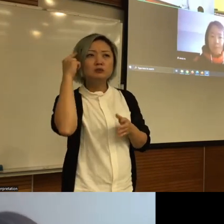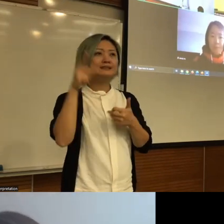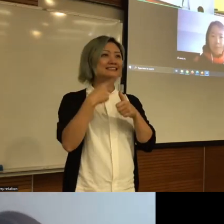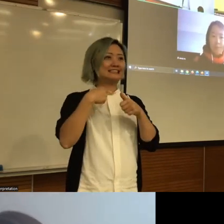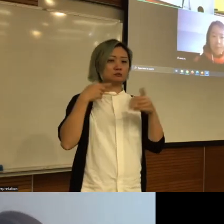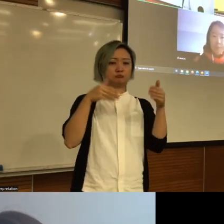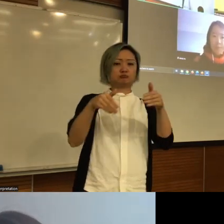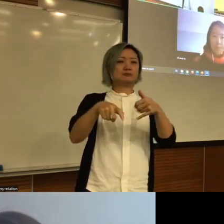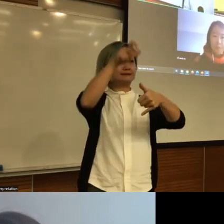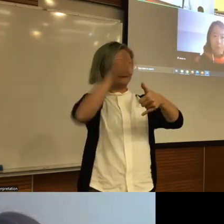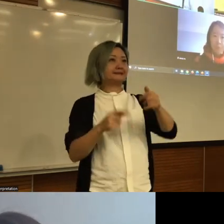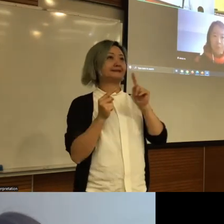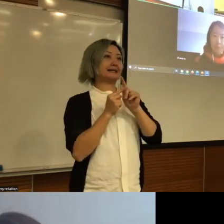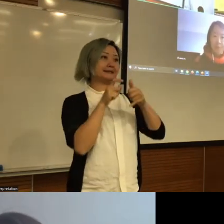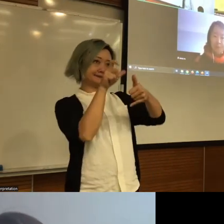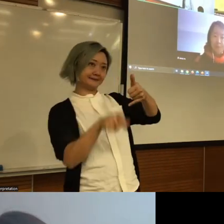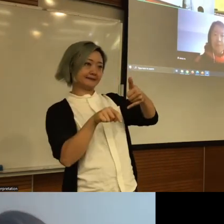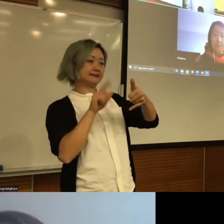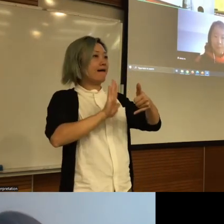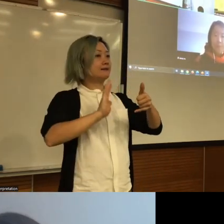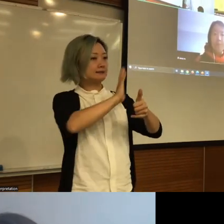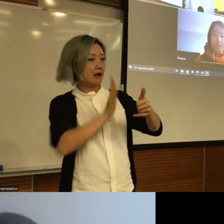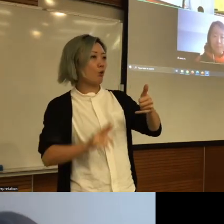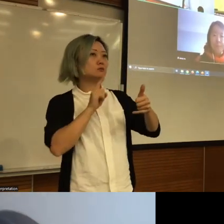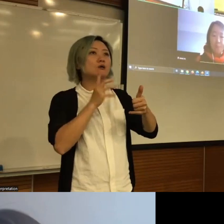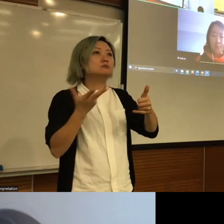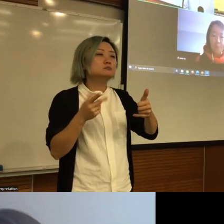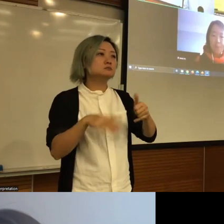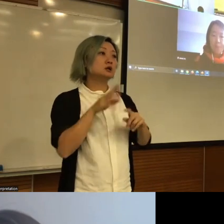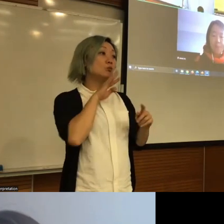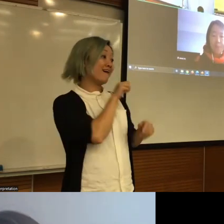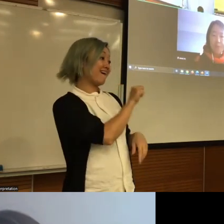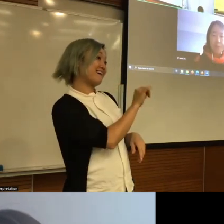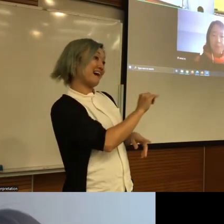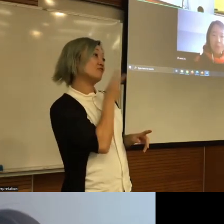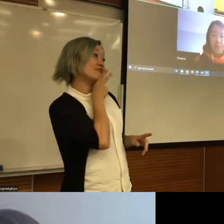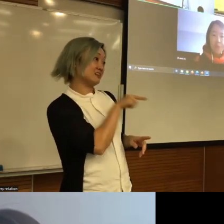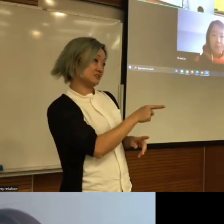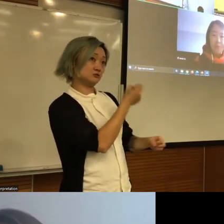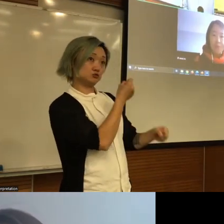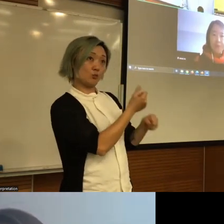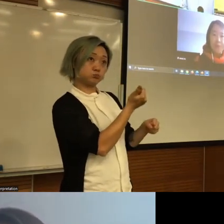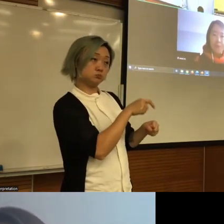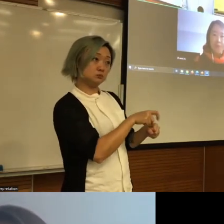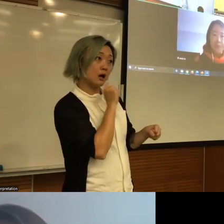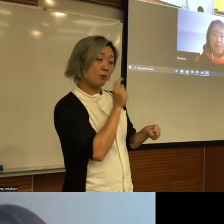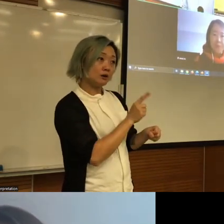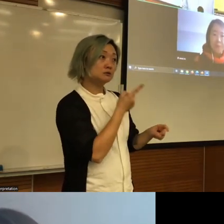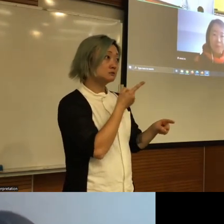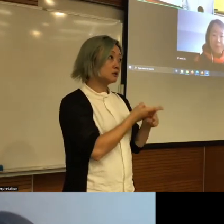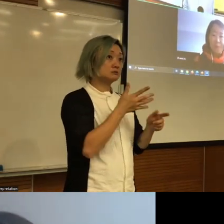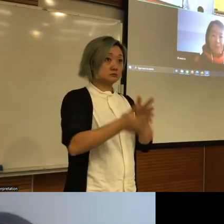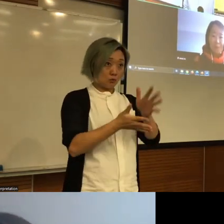people's human reactions, affective reactions. Can you see AI interpreting done in real life,